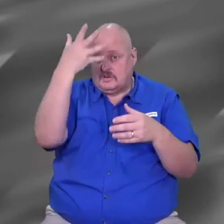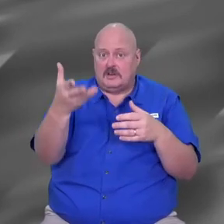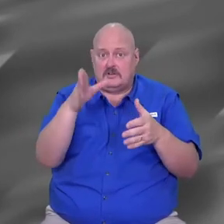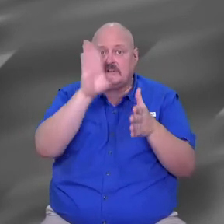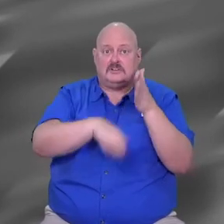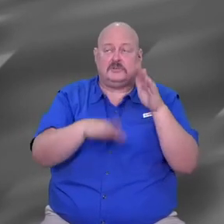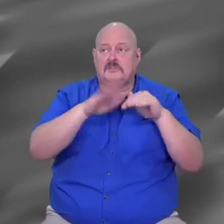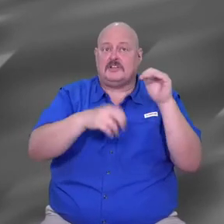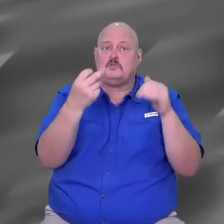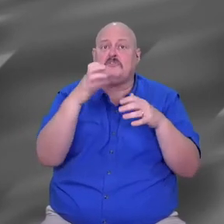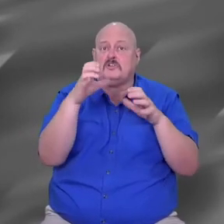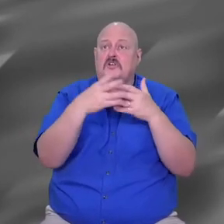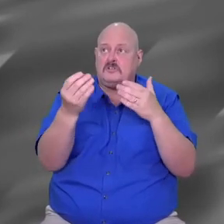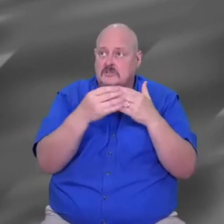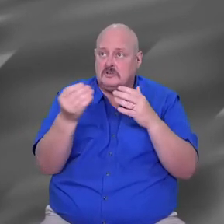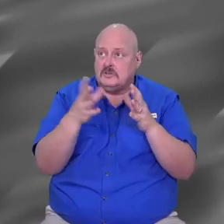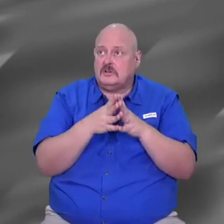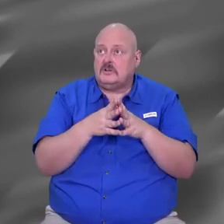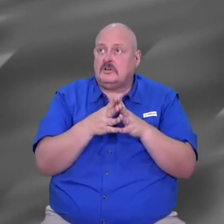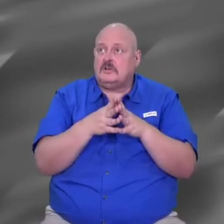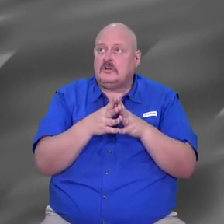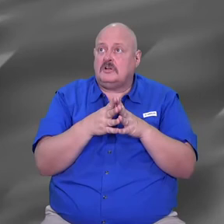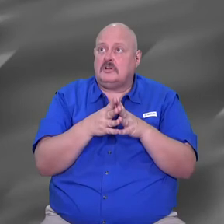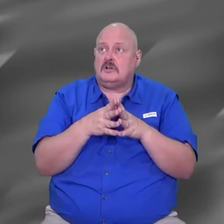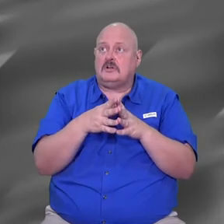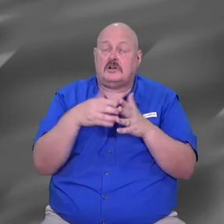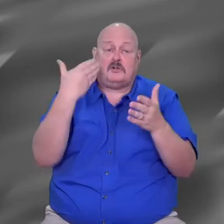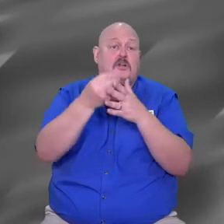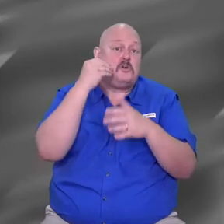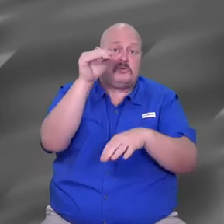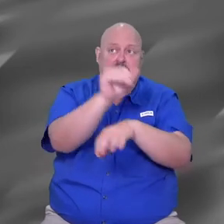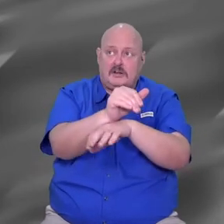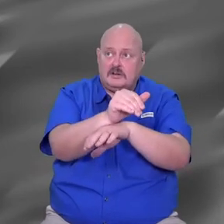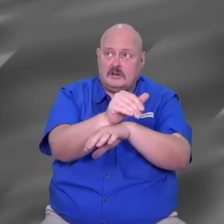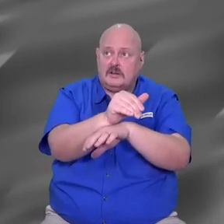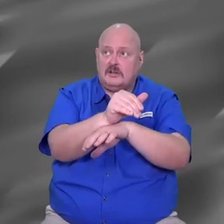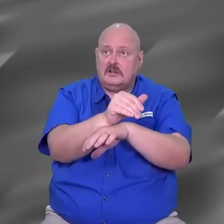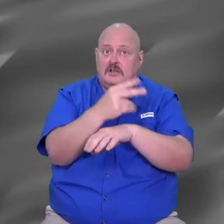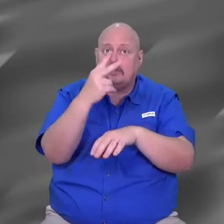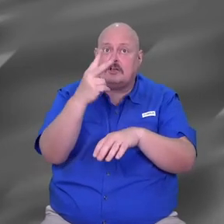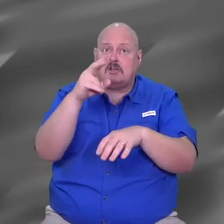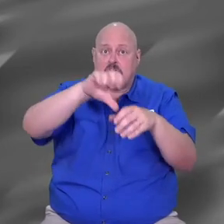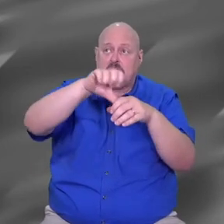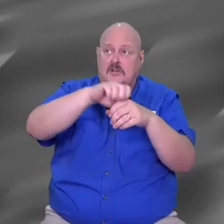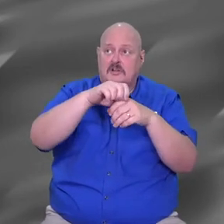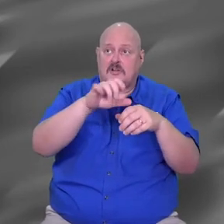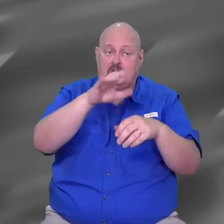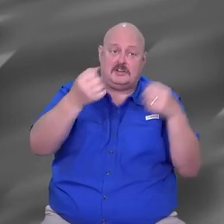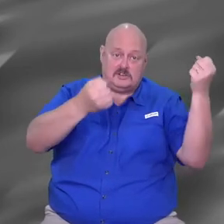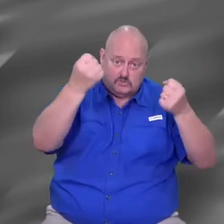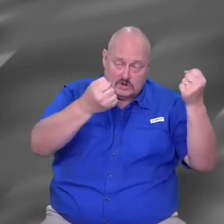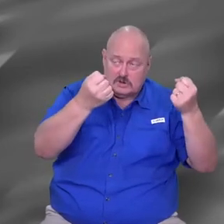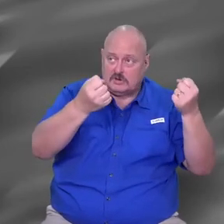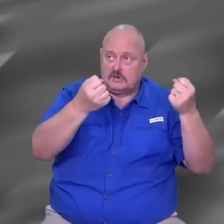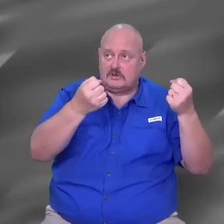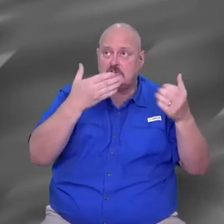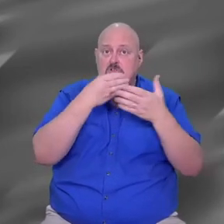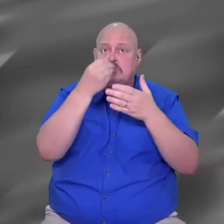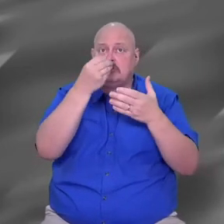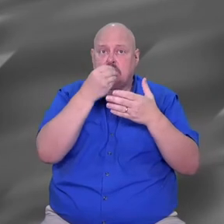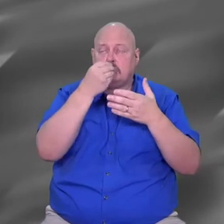than $1,200. I got home that night, two tanks of gas in his truck, and a good meal in our